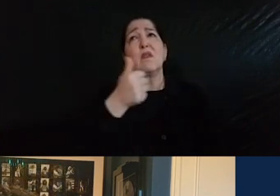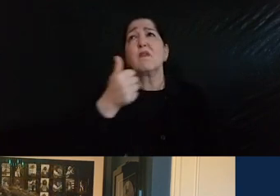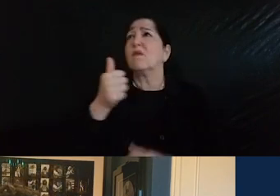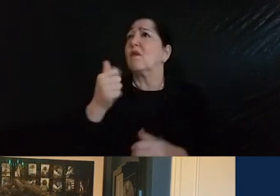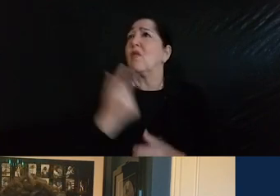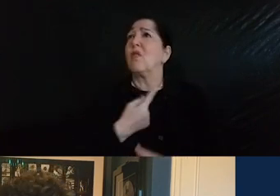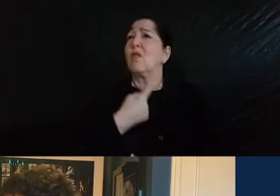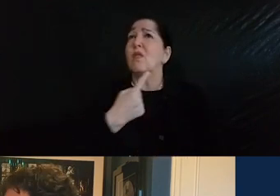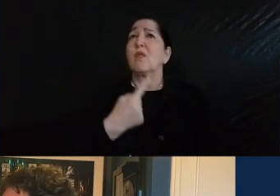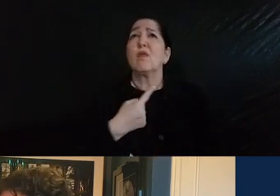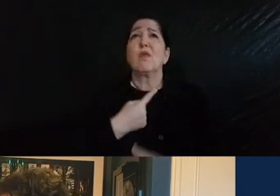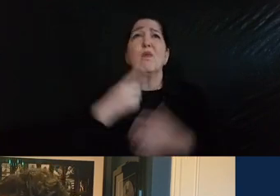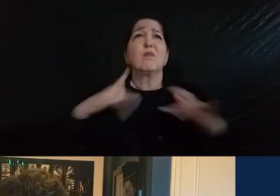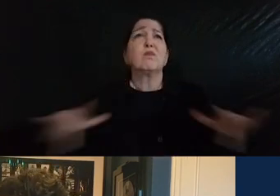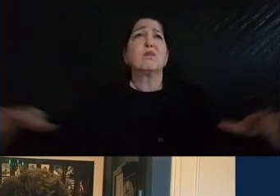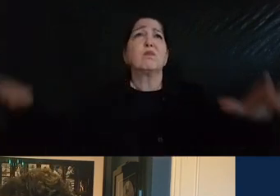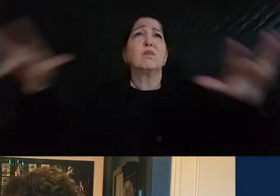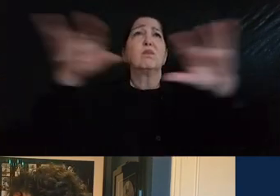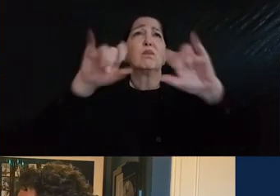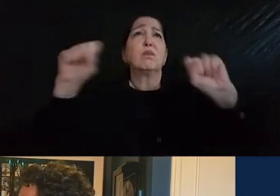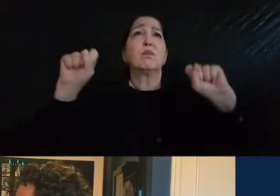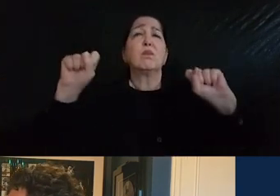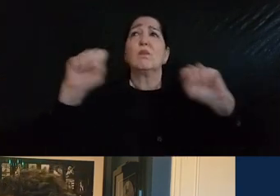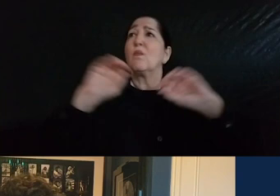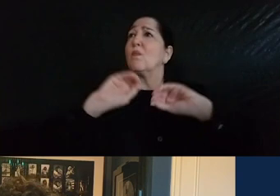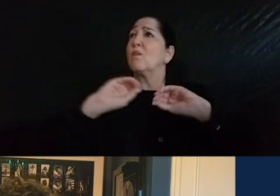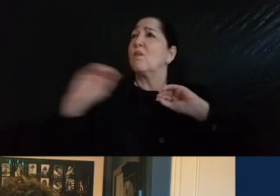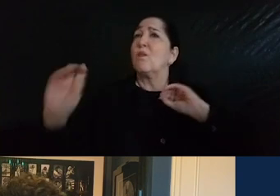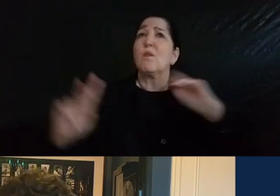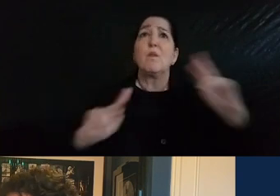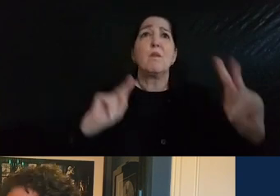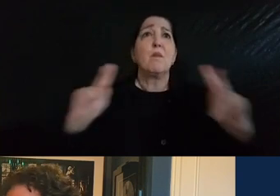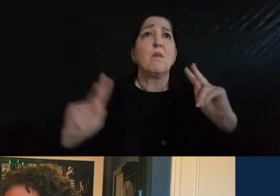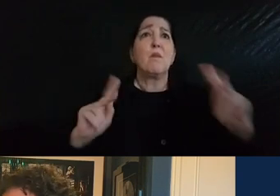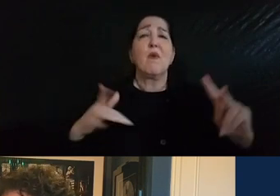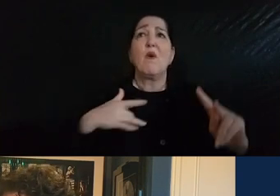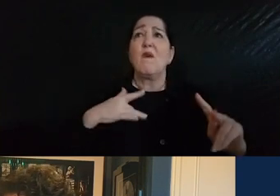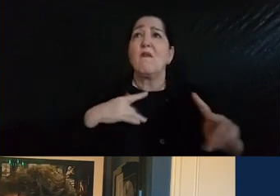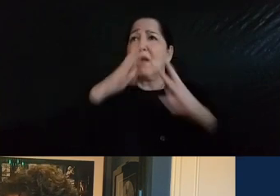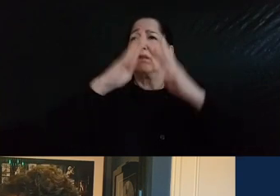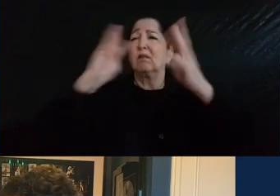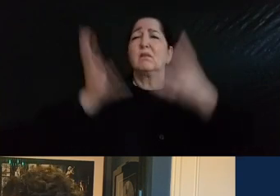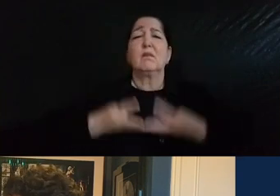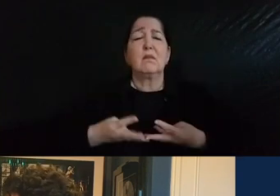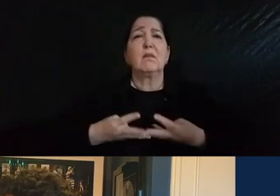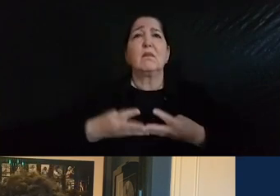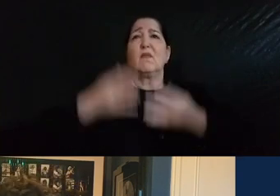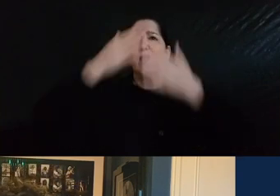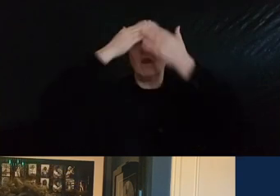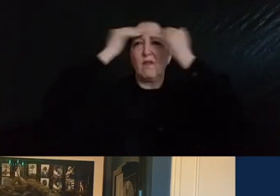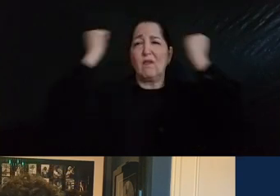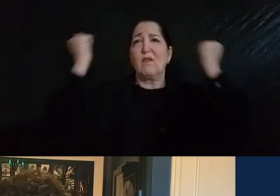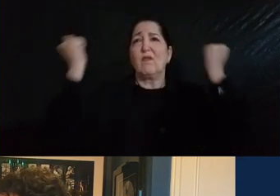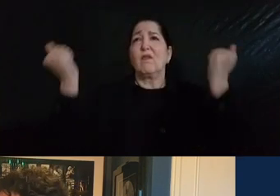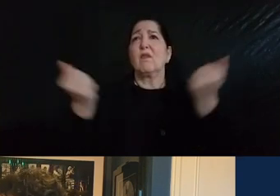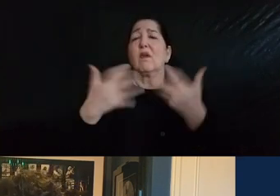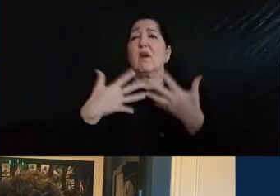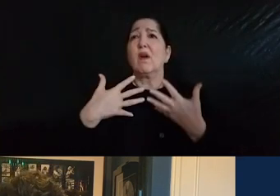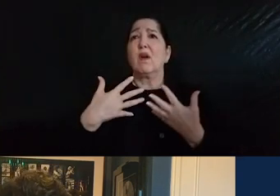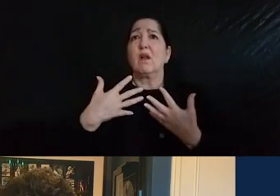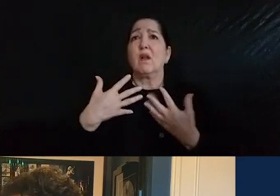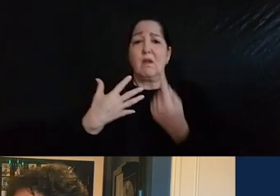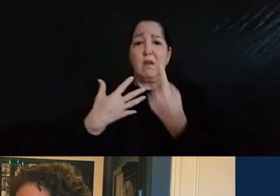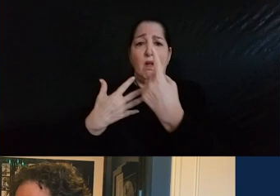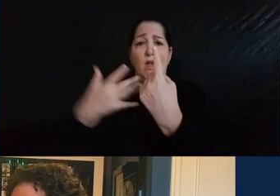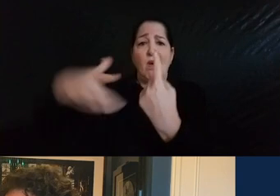Have you ever felt forgotten in the middle of nowhere? Have you ever felt like